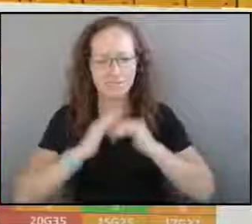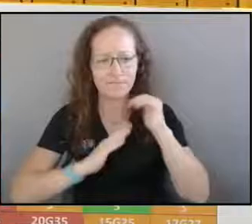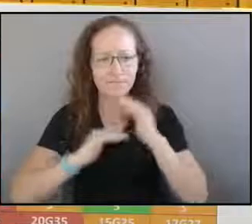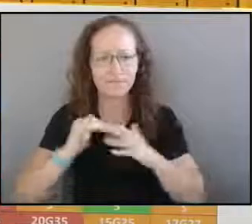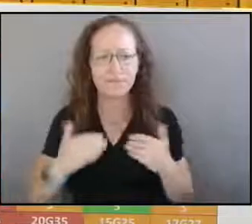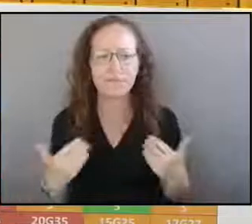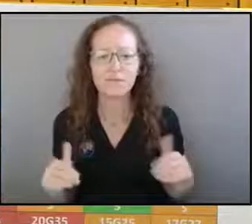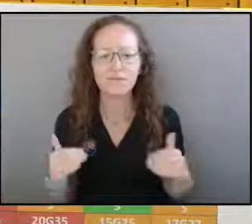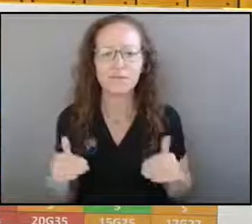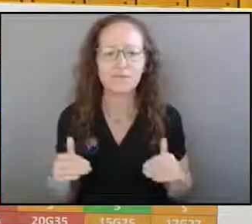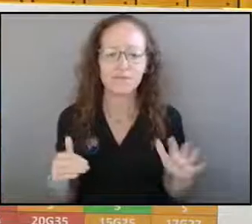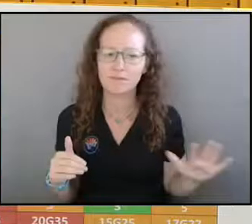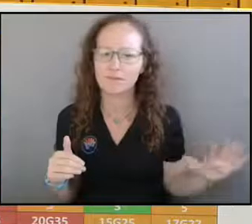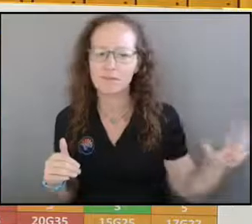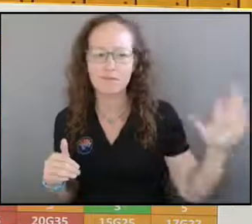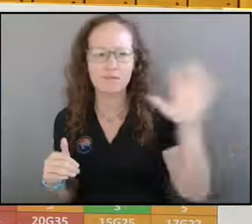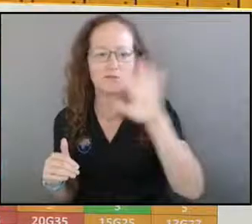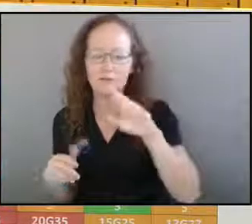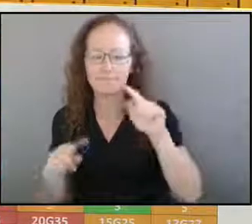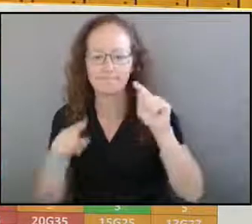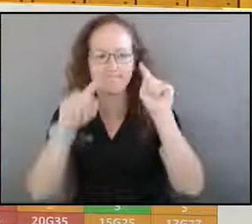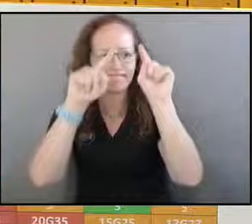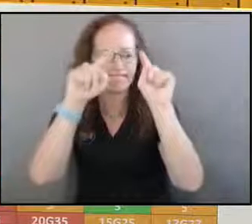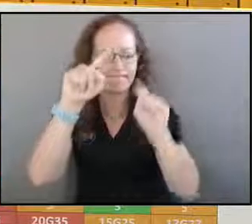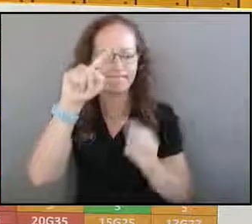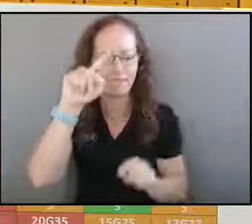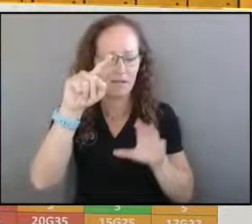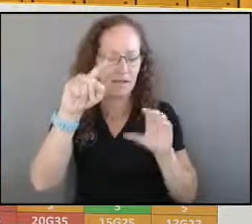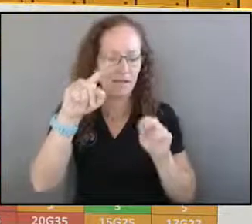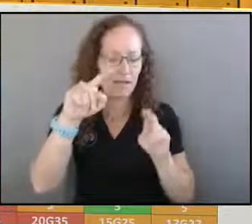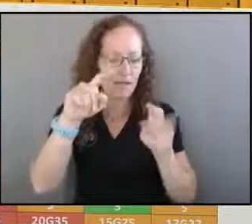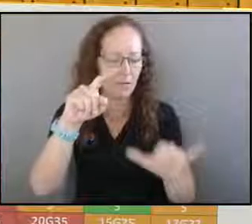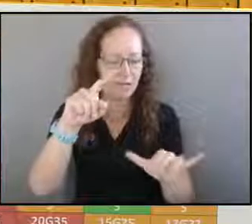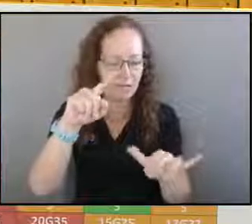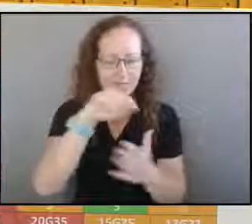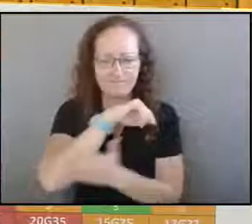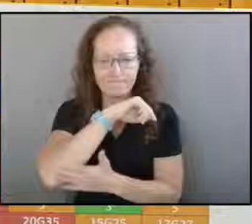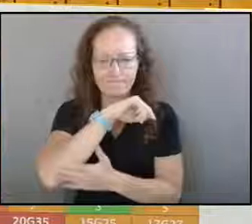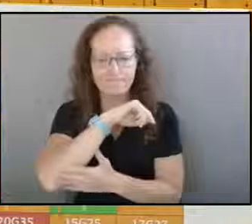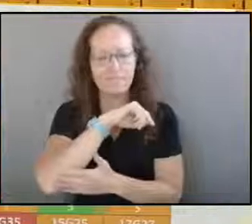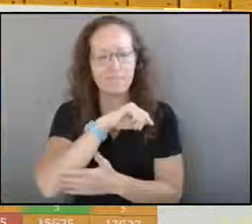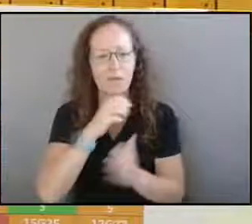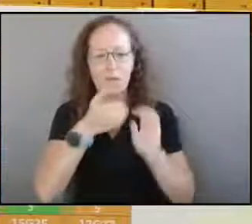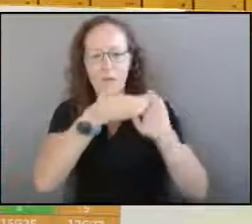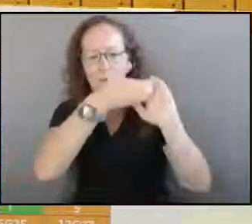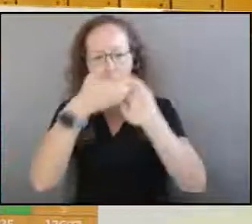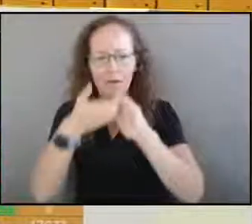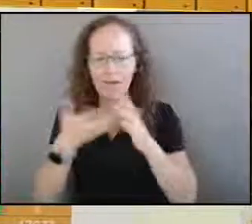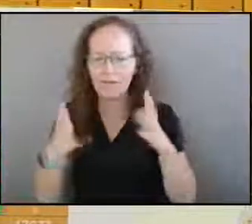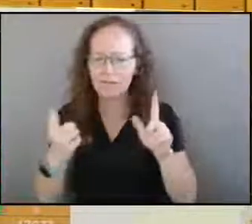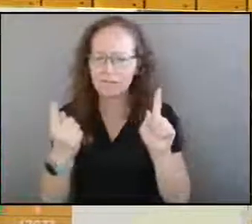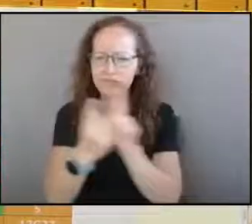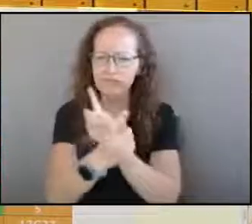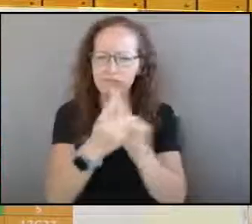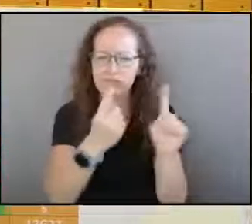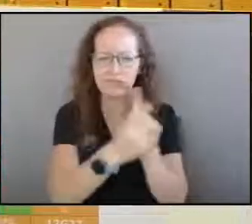across many counties, and met a lot of amazing people and some lifelong friends, that's for